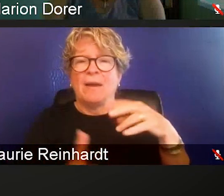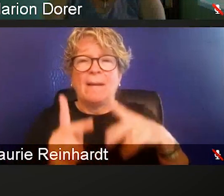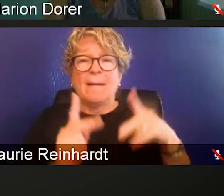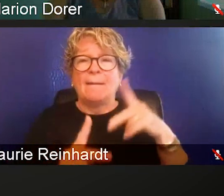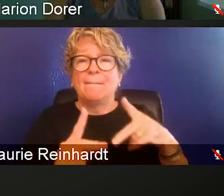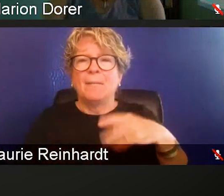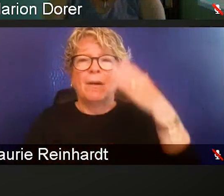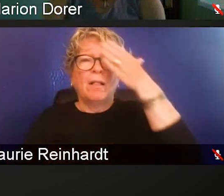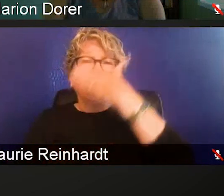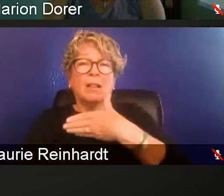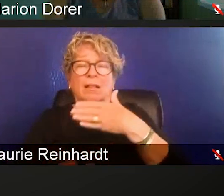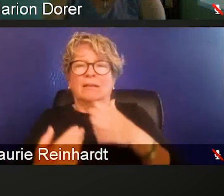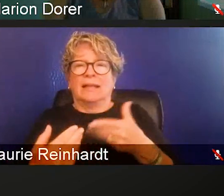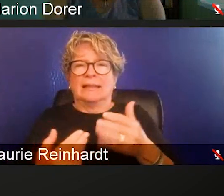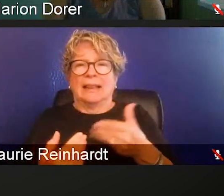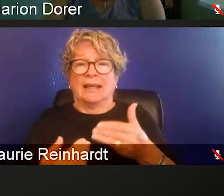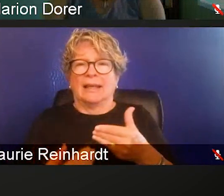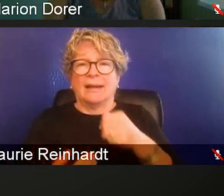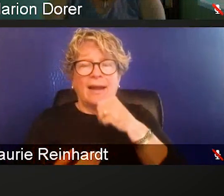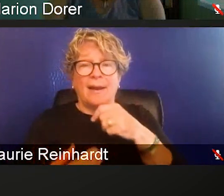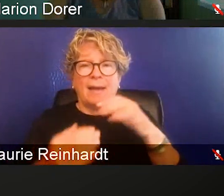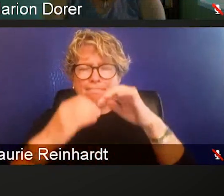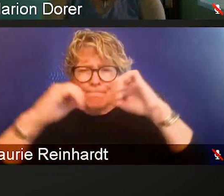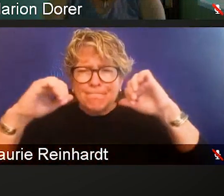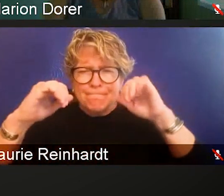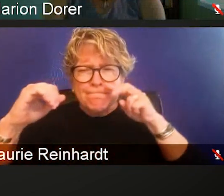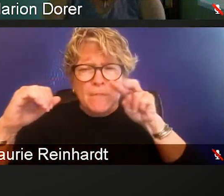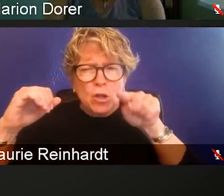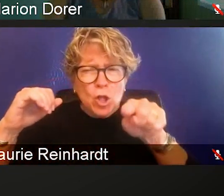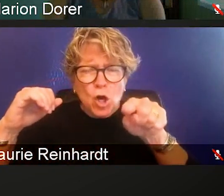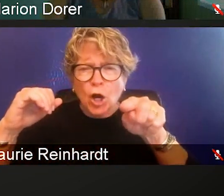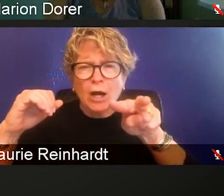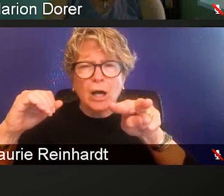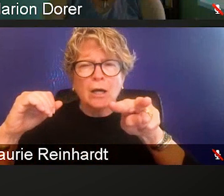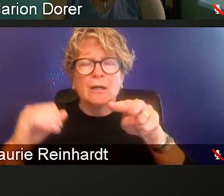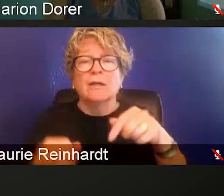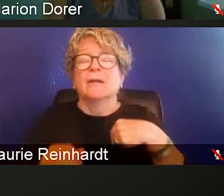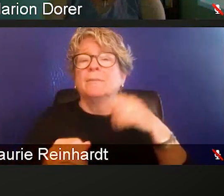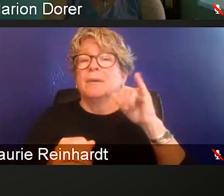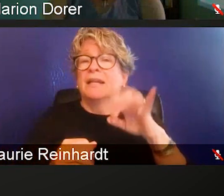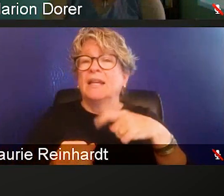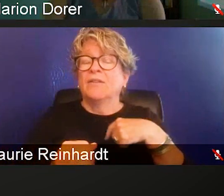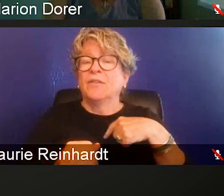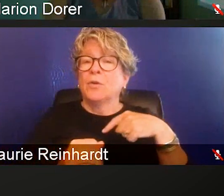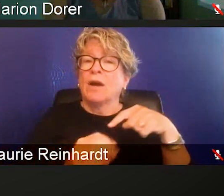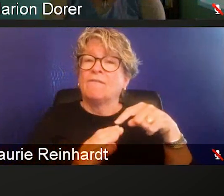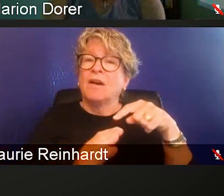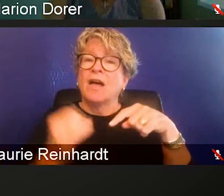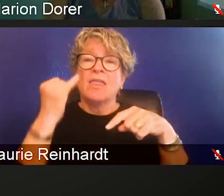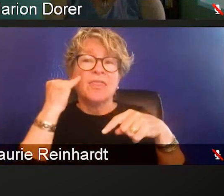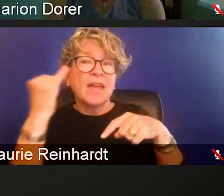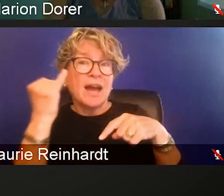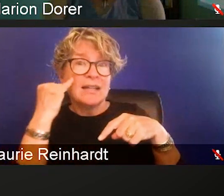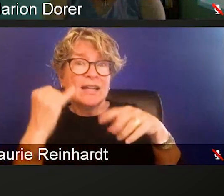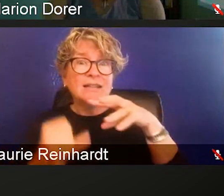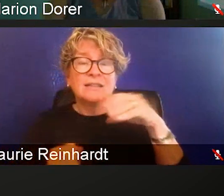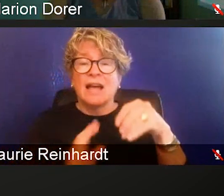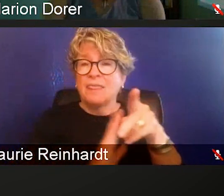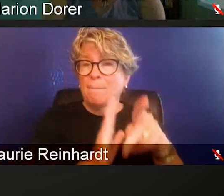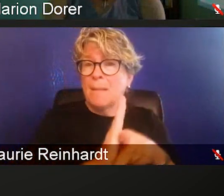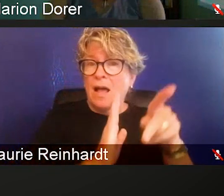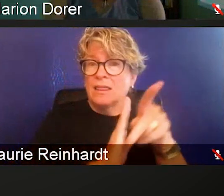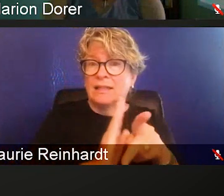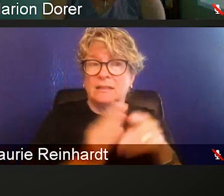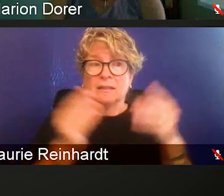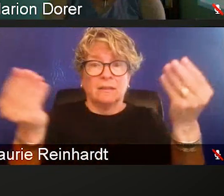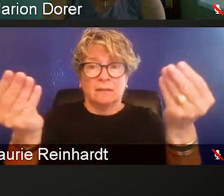it. But by calling out like both the ideas and the policies, I think also you could come at it from a couple different ways. You could come at